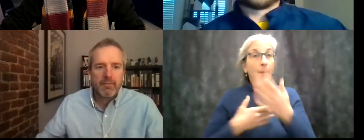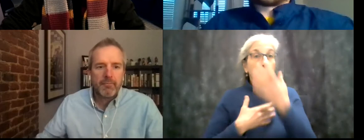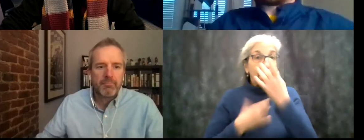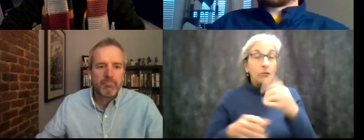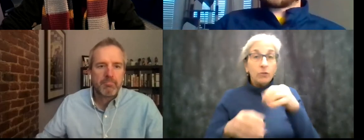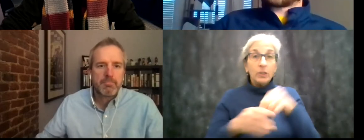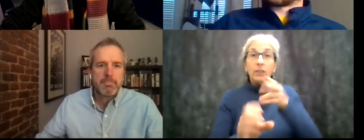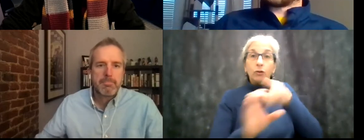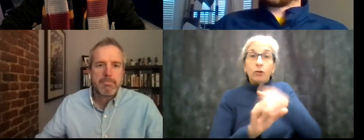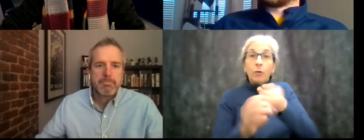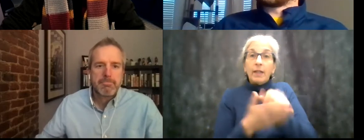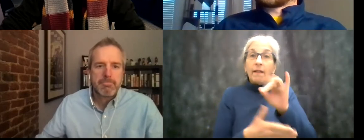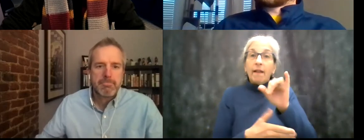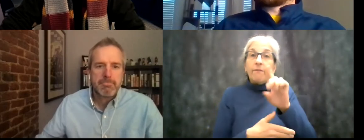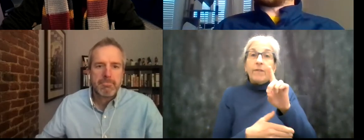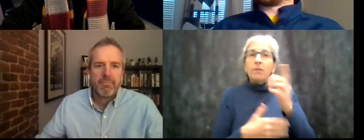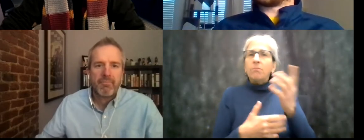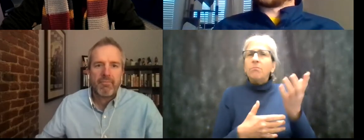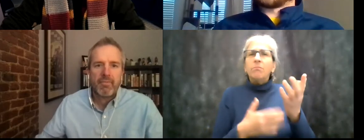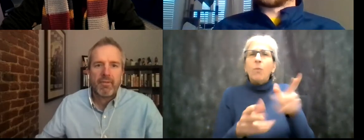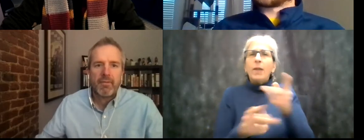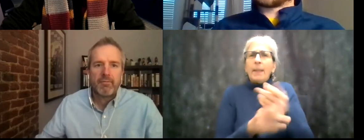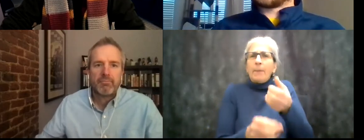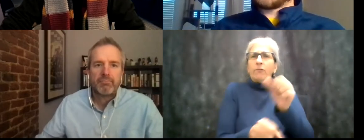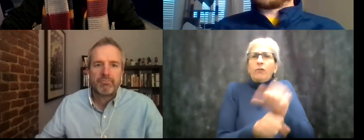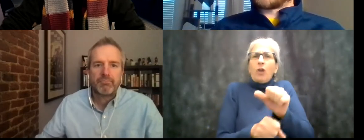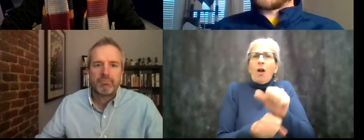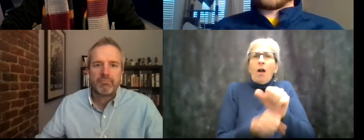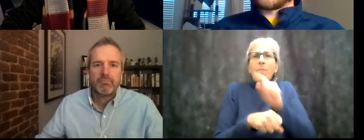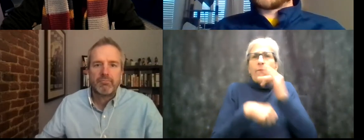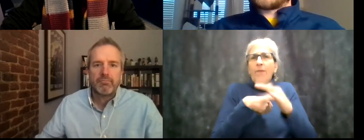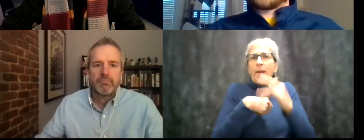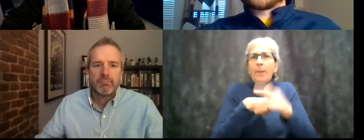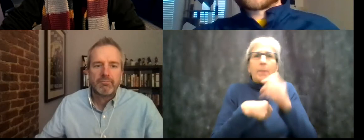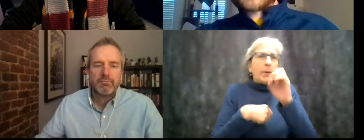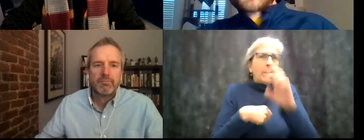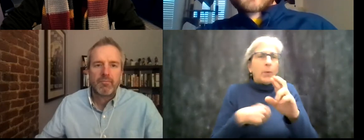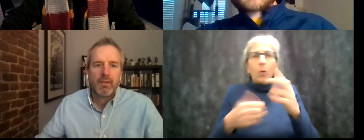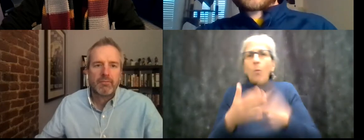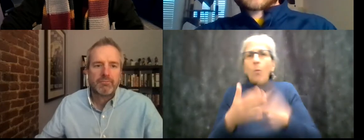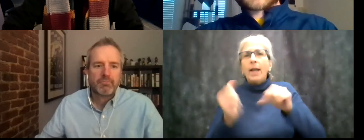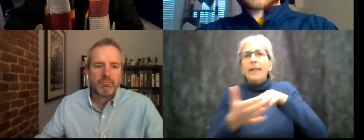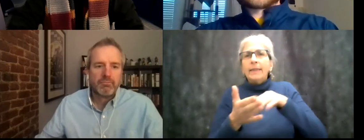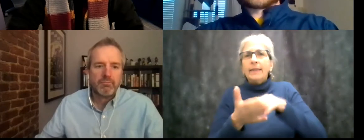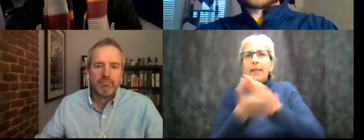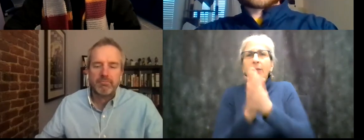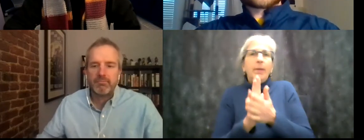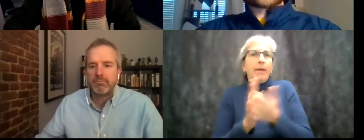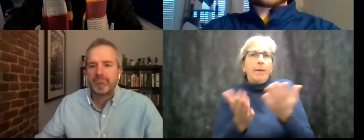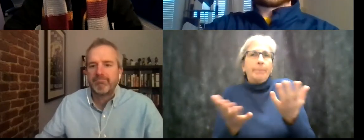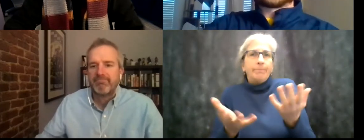field, what are some of the positions that they could, you know, look into or study to become a part of or what have you? Sure, absolutely.